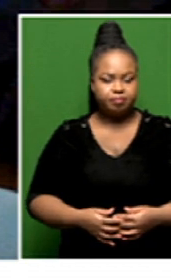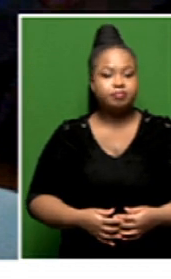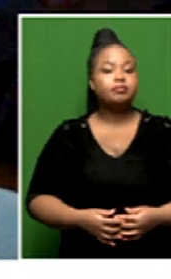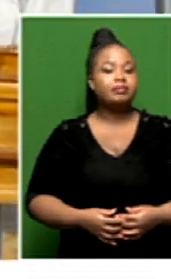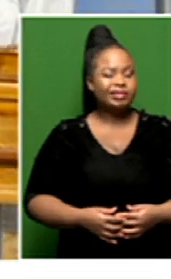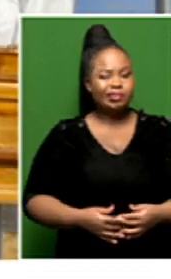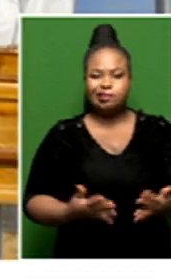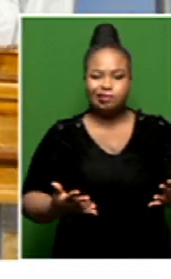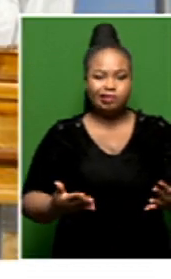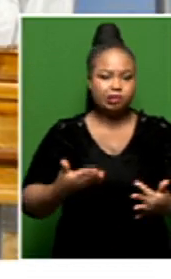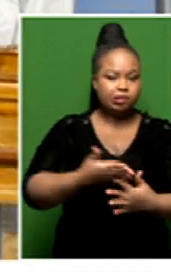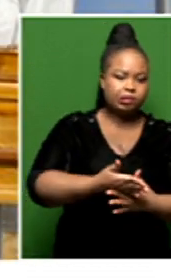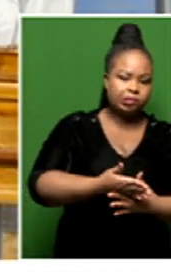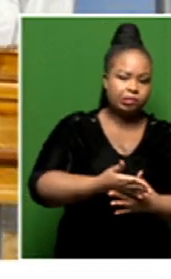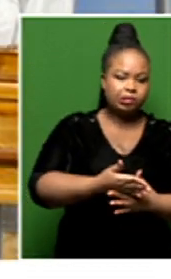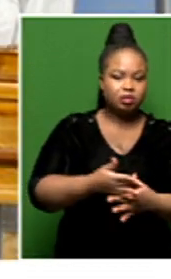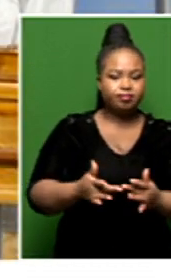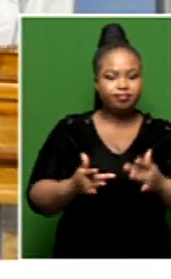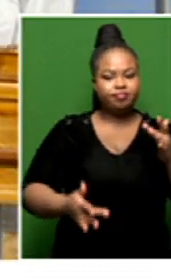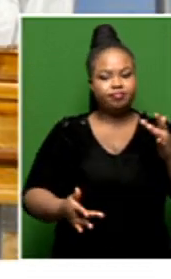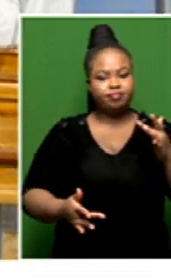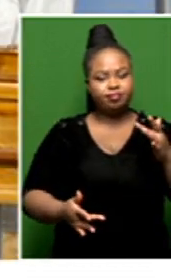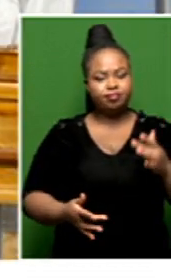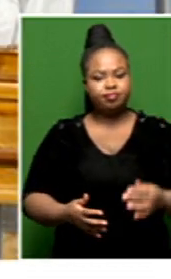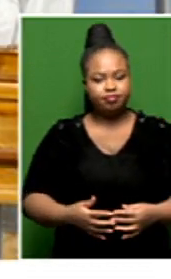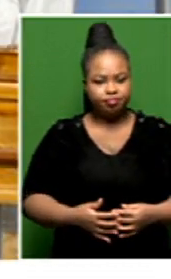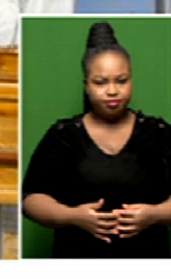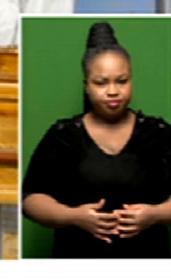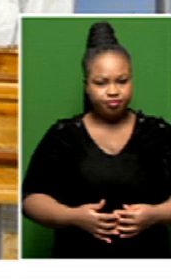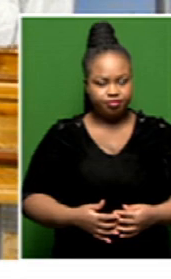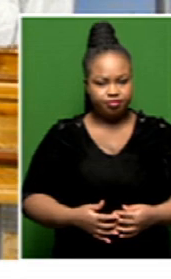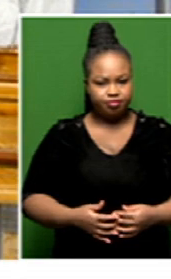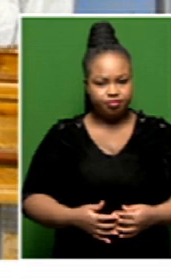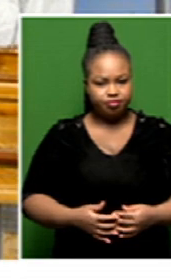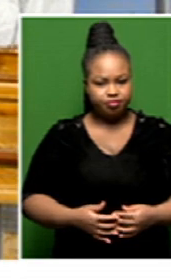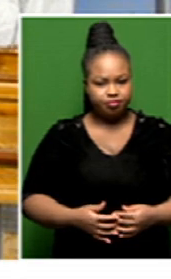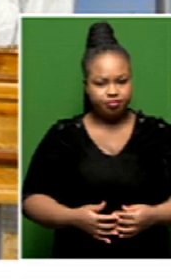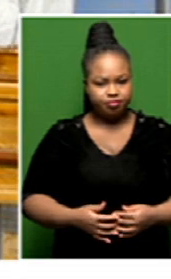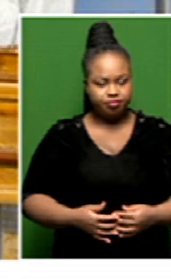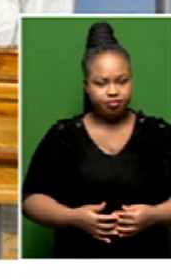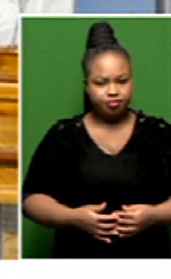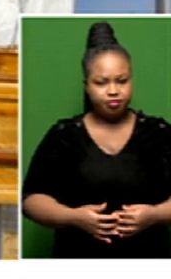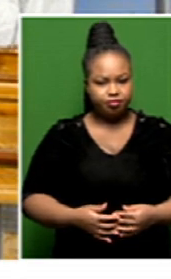Okay, we keep... that we really wanted to. It's very, very sad for him.